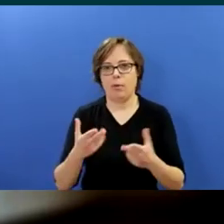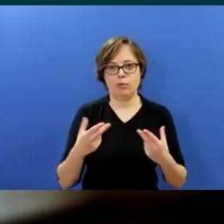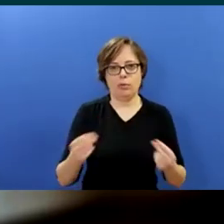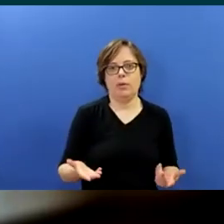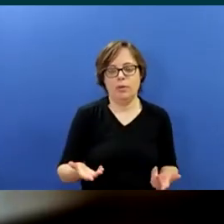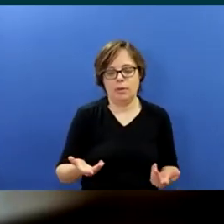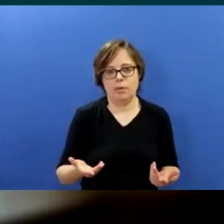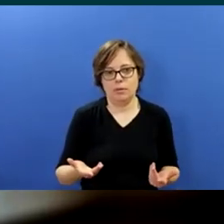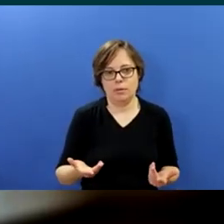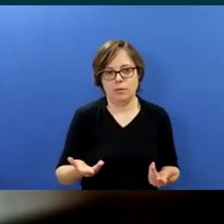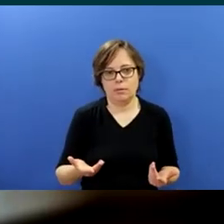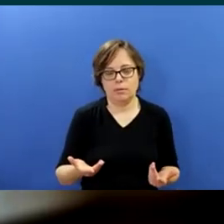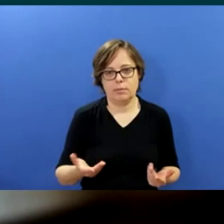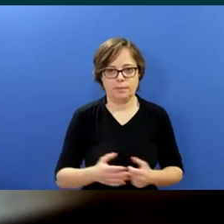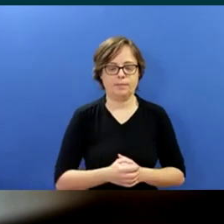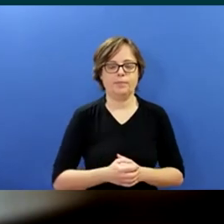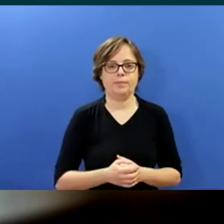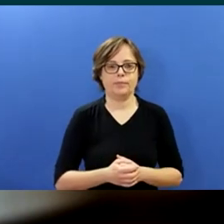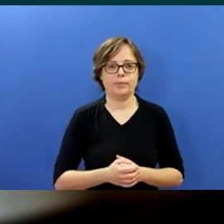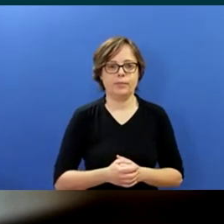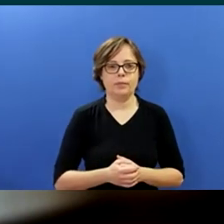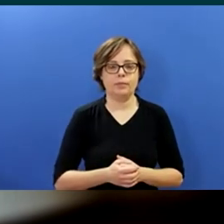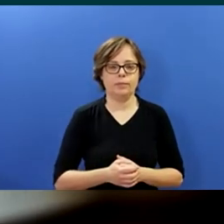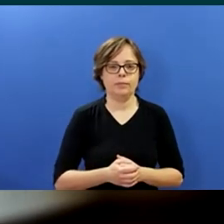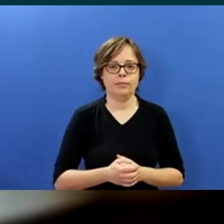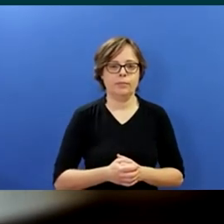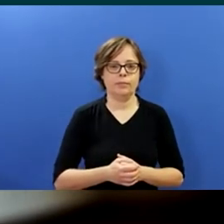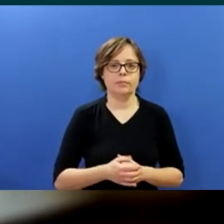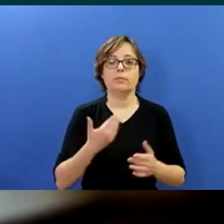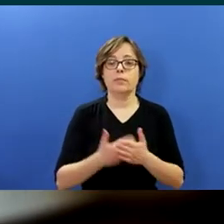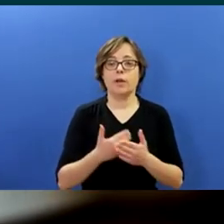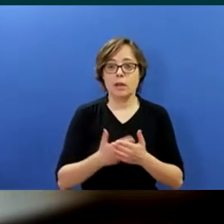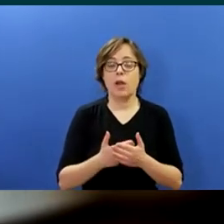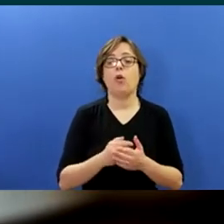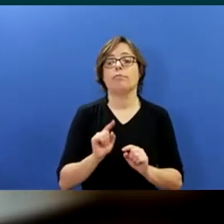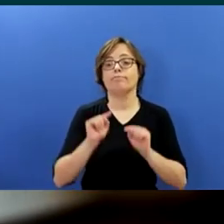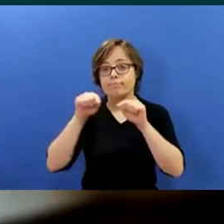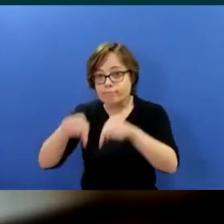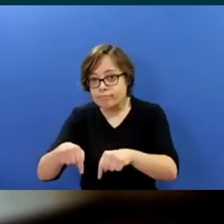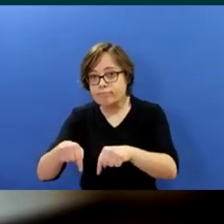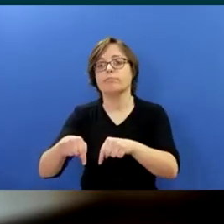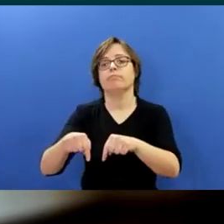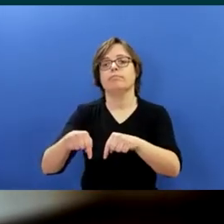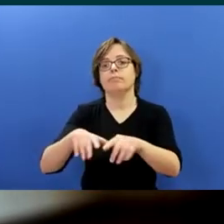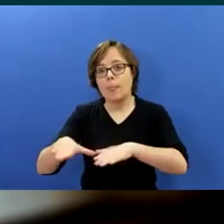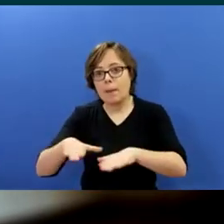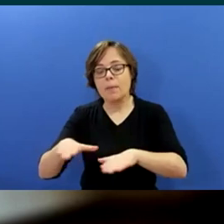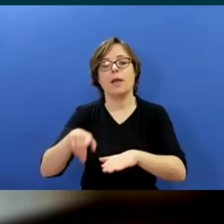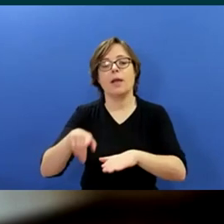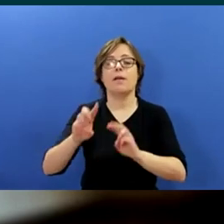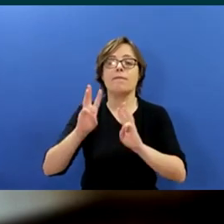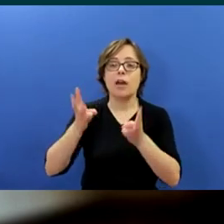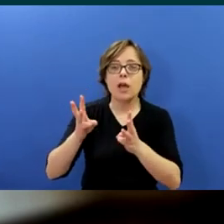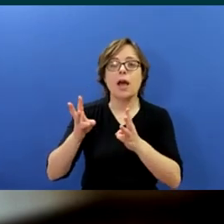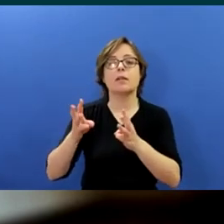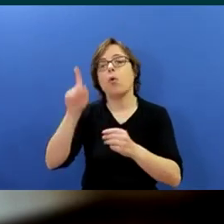speaking. So really on-site visit, on-site workshop really gets people where they are, in their neighborhoods,